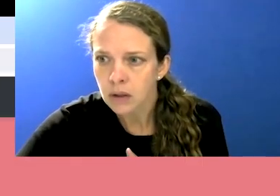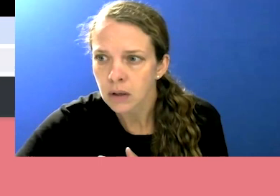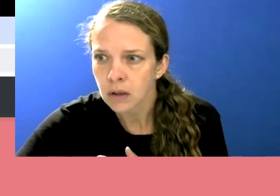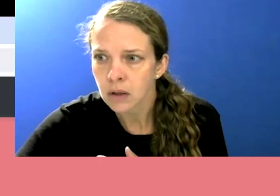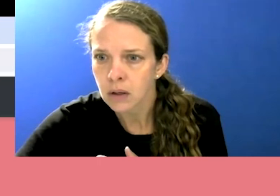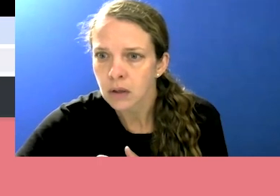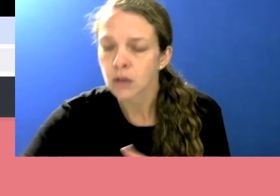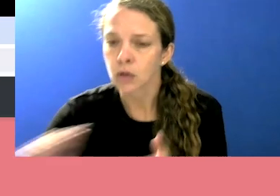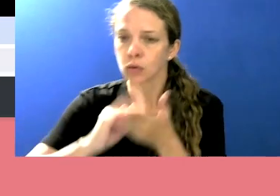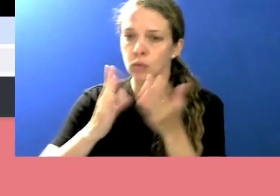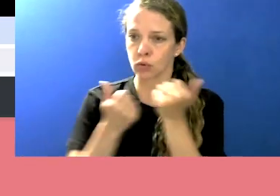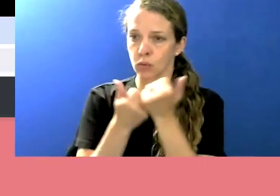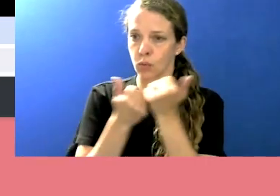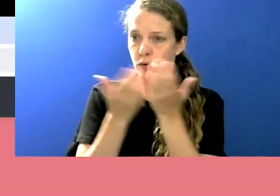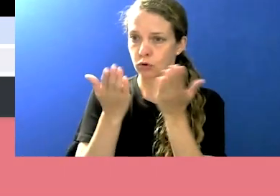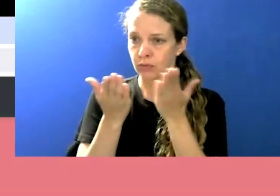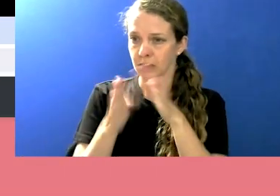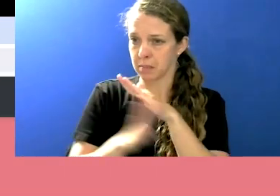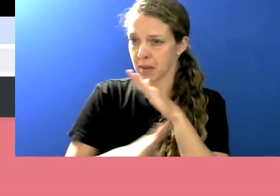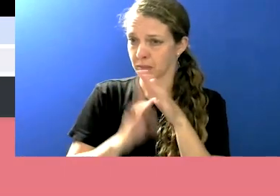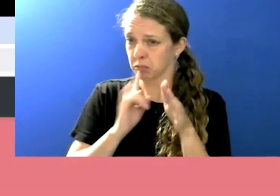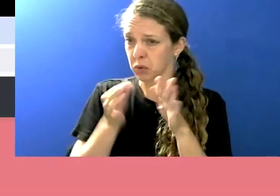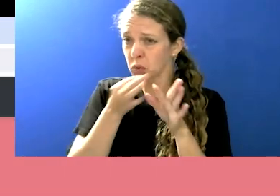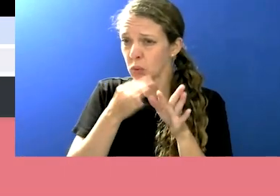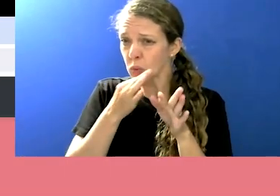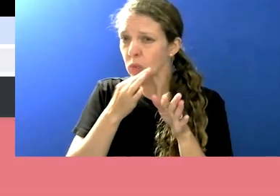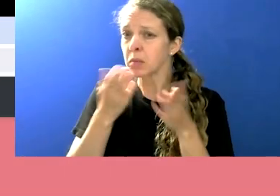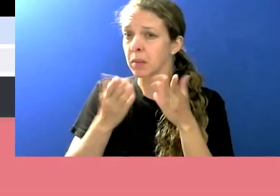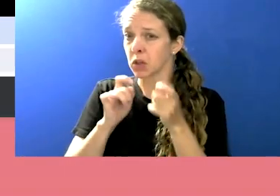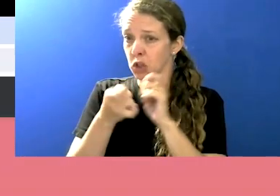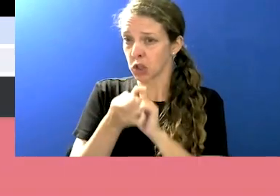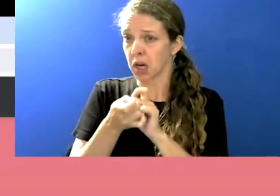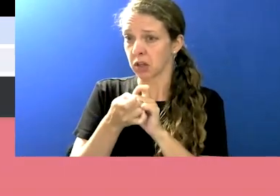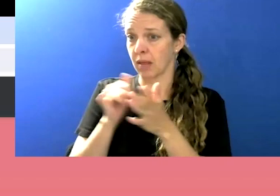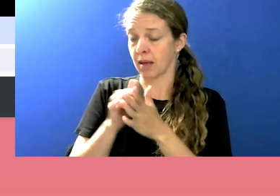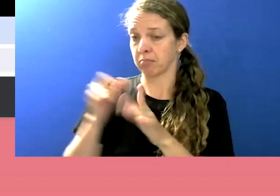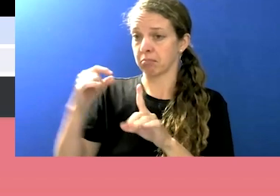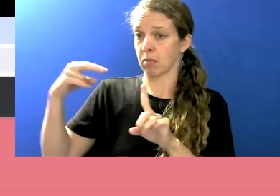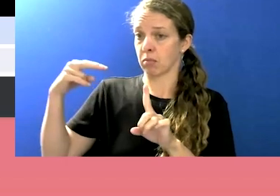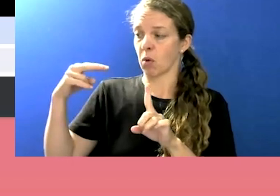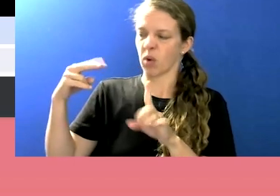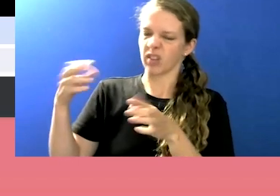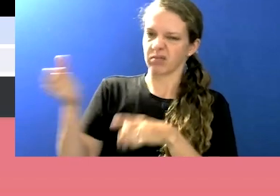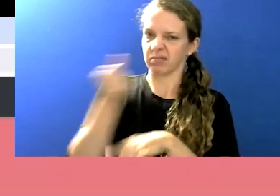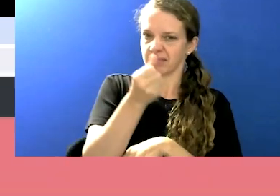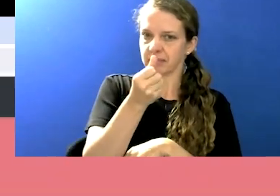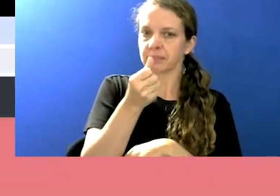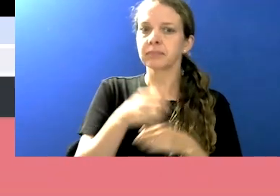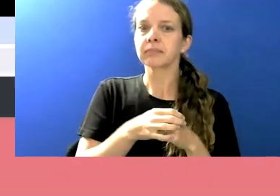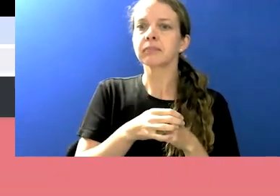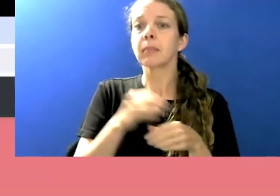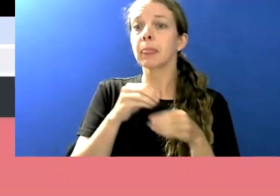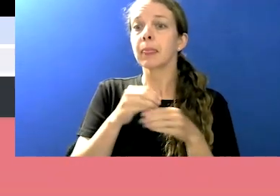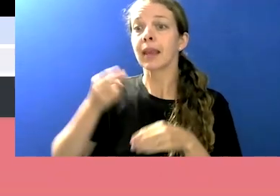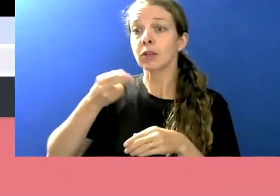Student support services in the basement pretty soon. So we might change that location. So essentially the history of the